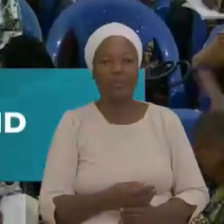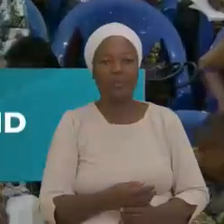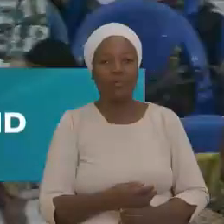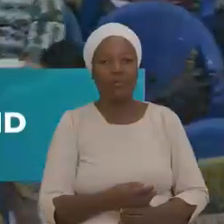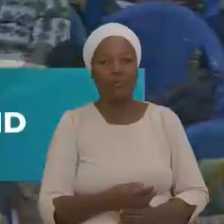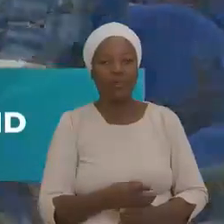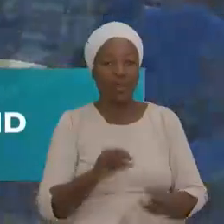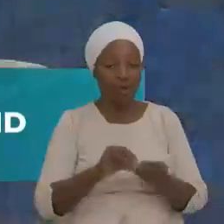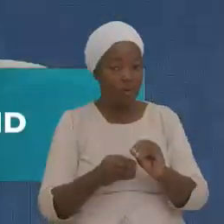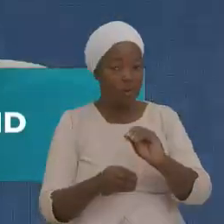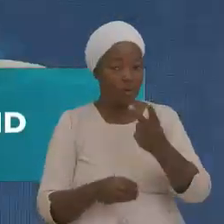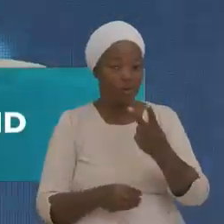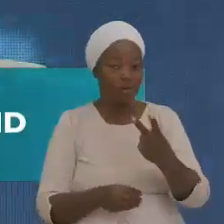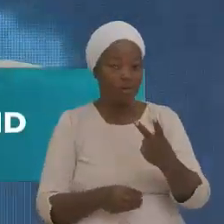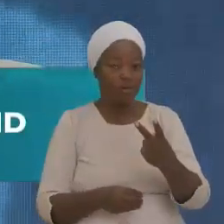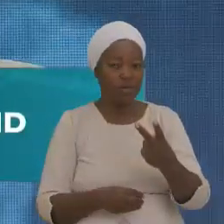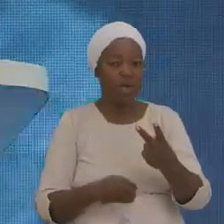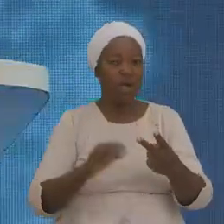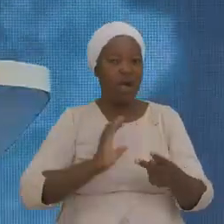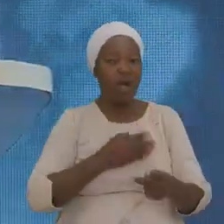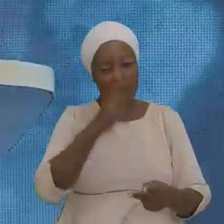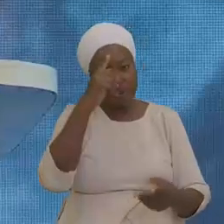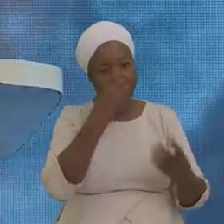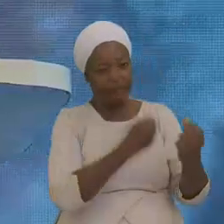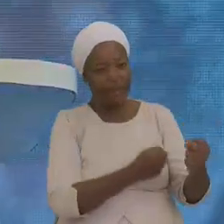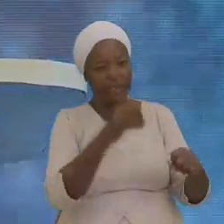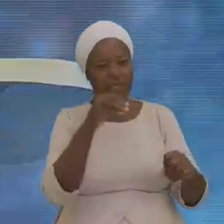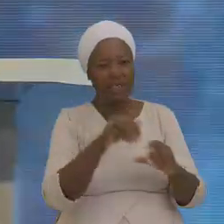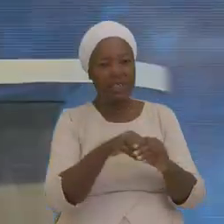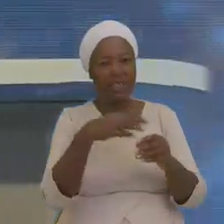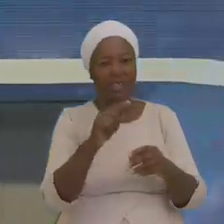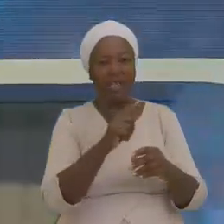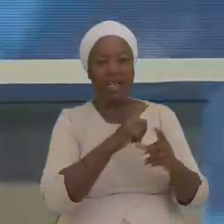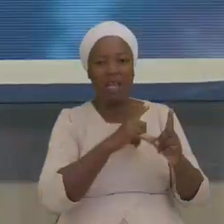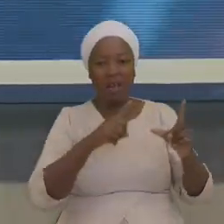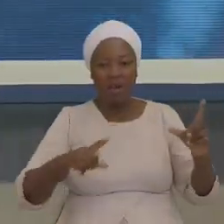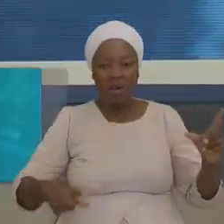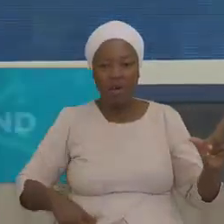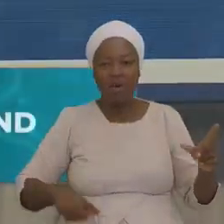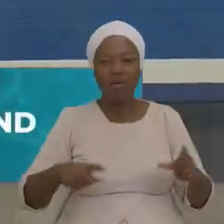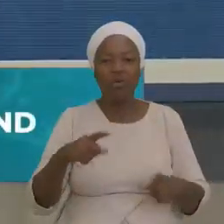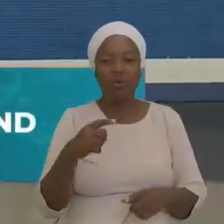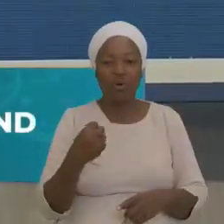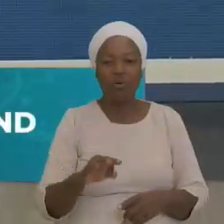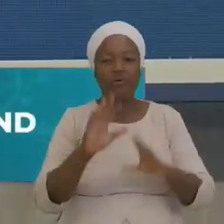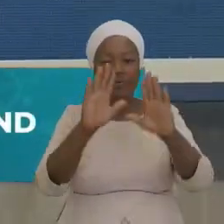Number two, our faith in the Lord of miracle and healing.